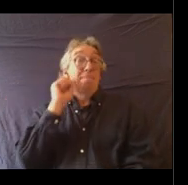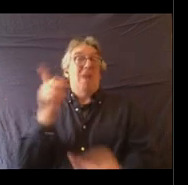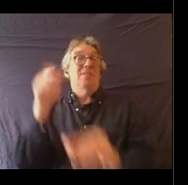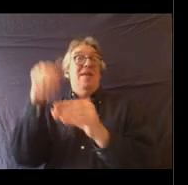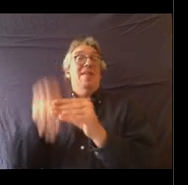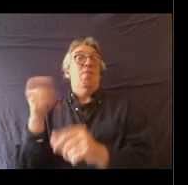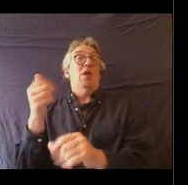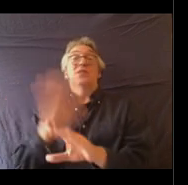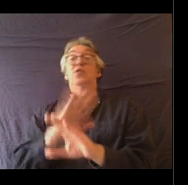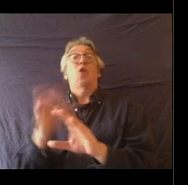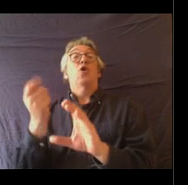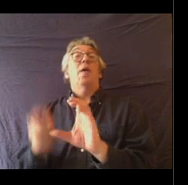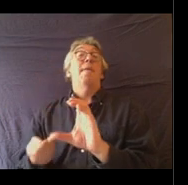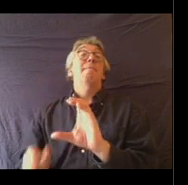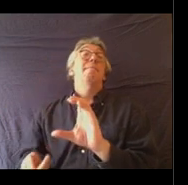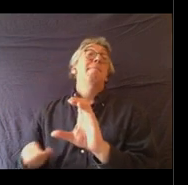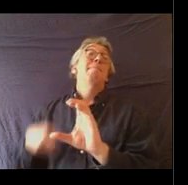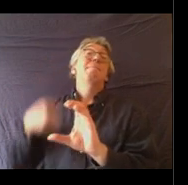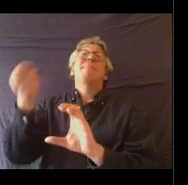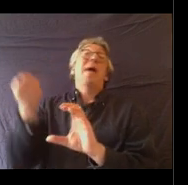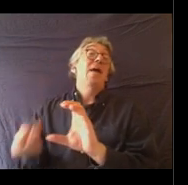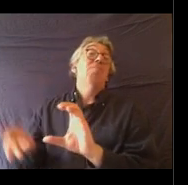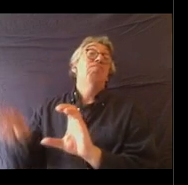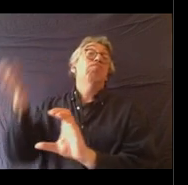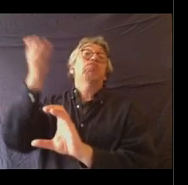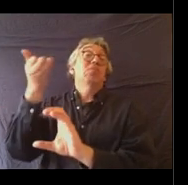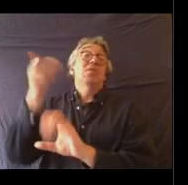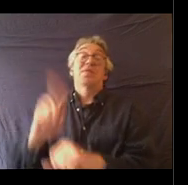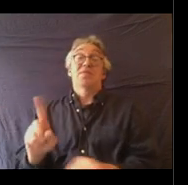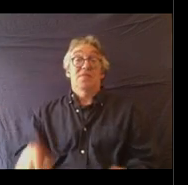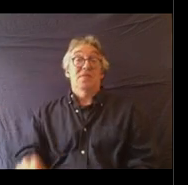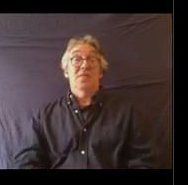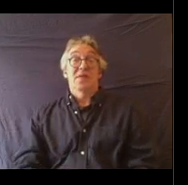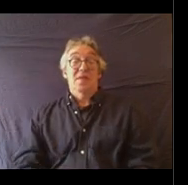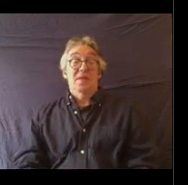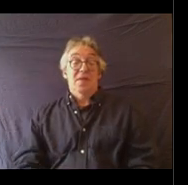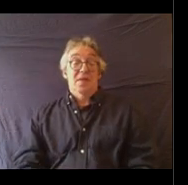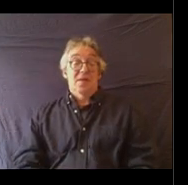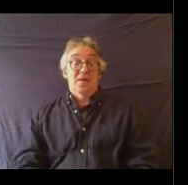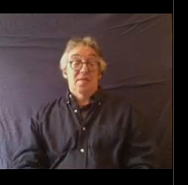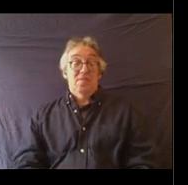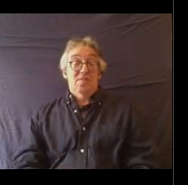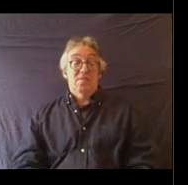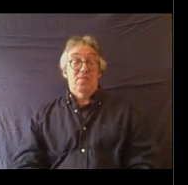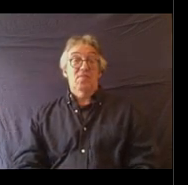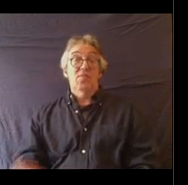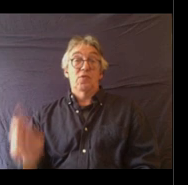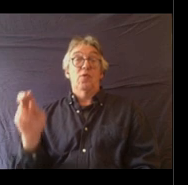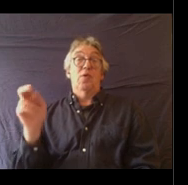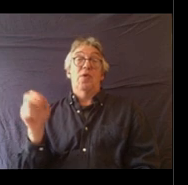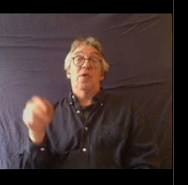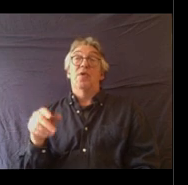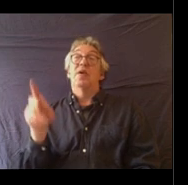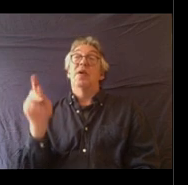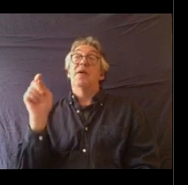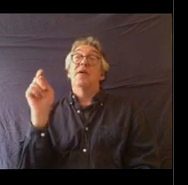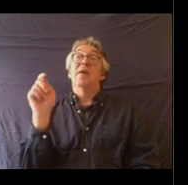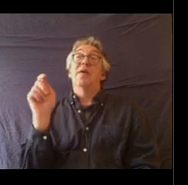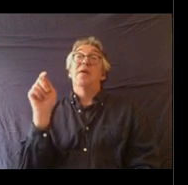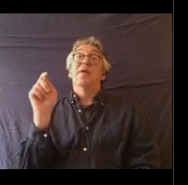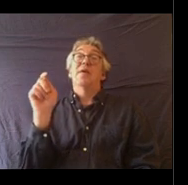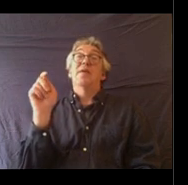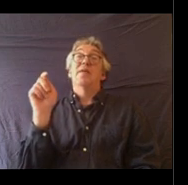to prepare those in-house, so by the TV channel itself or the video on